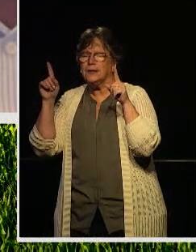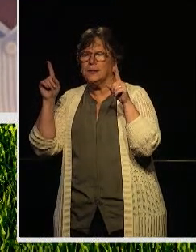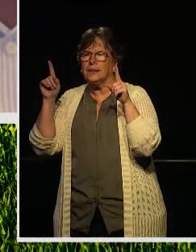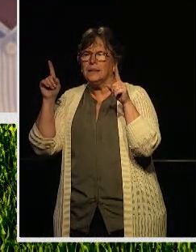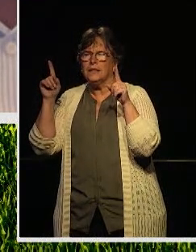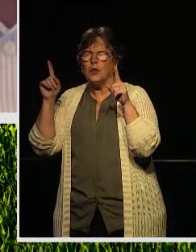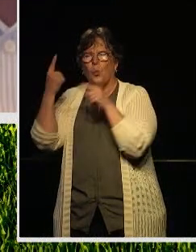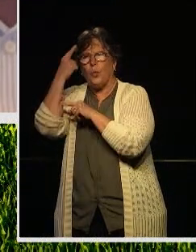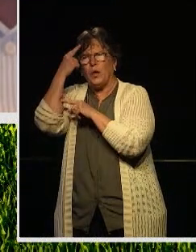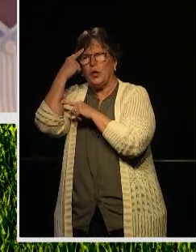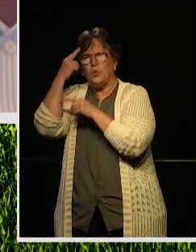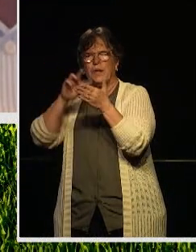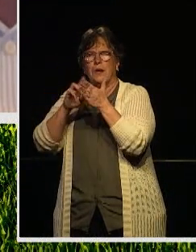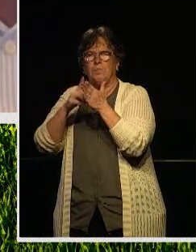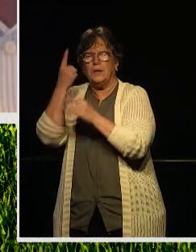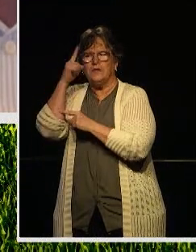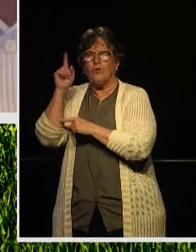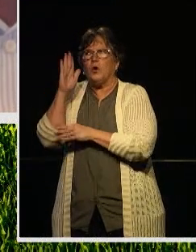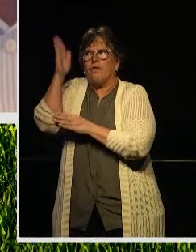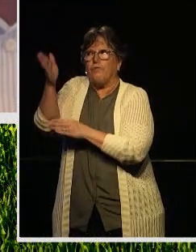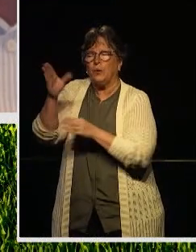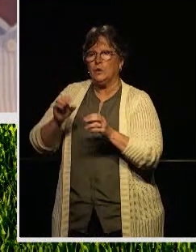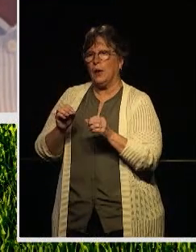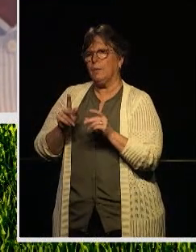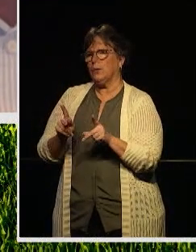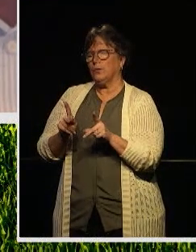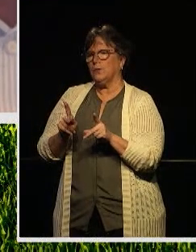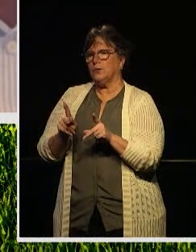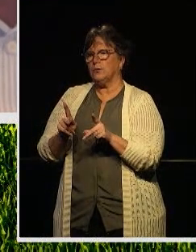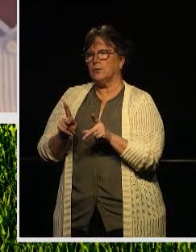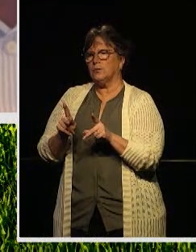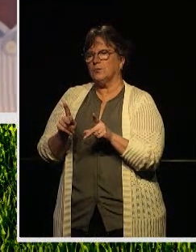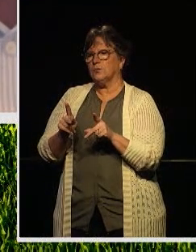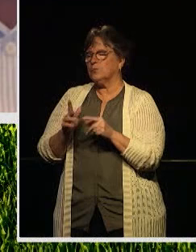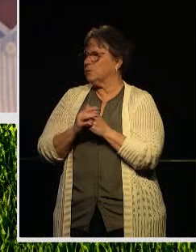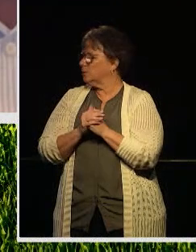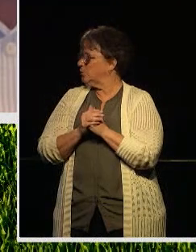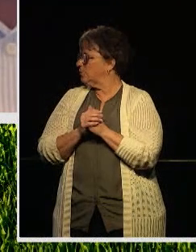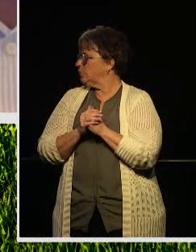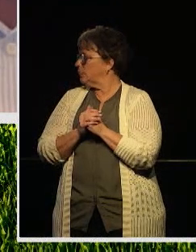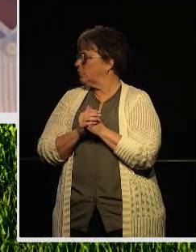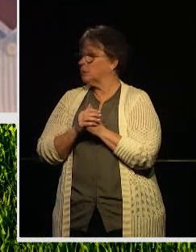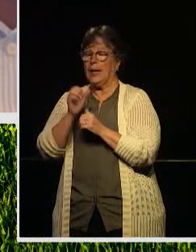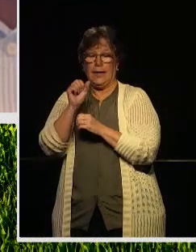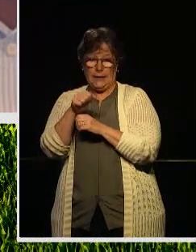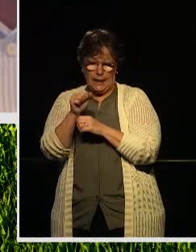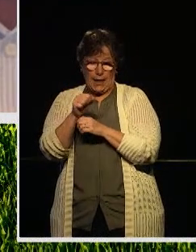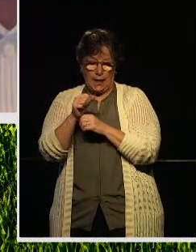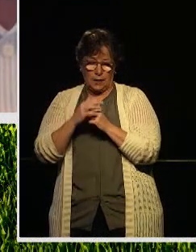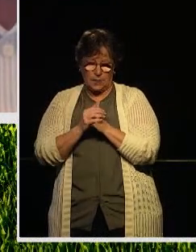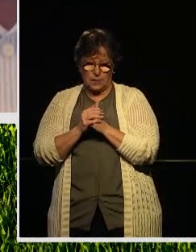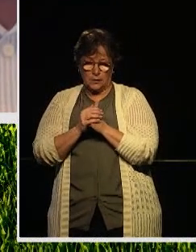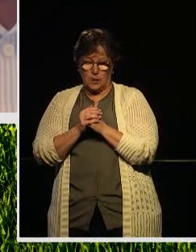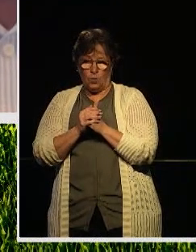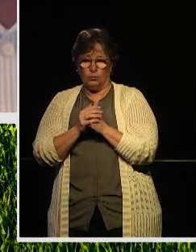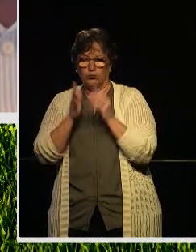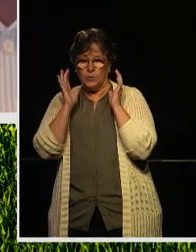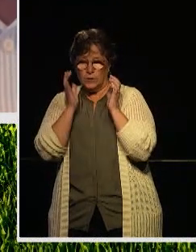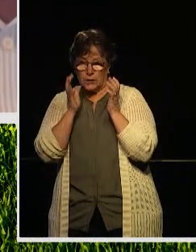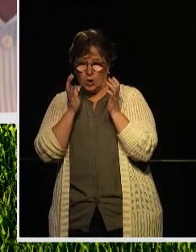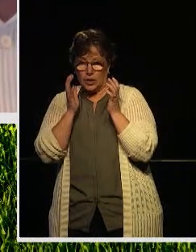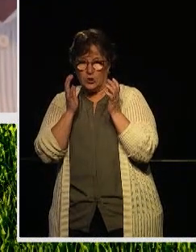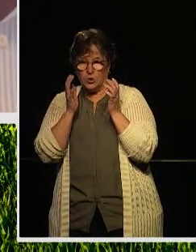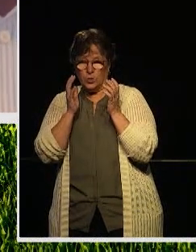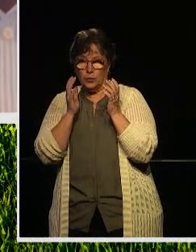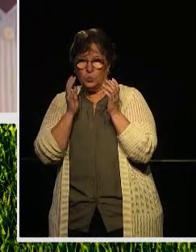for future opportunities and future success stories? Yeah, so speaking to some of the points